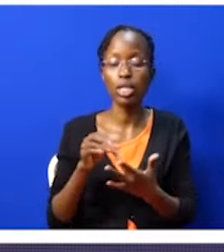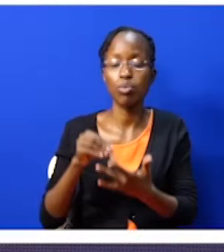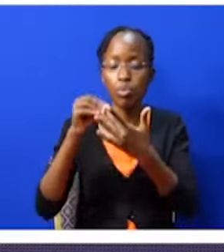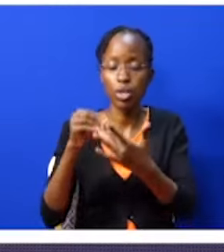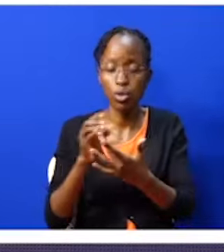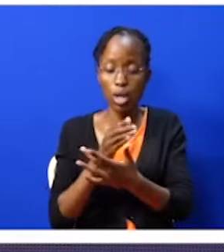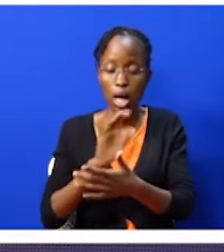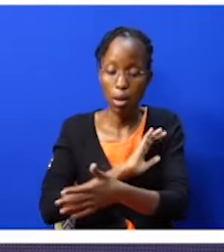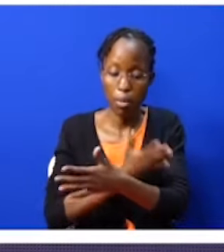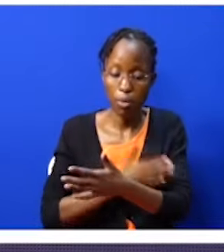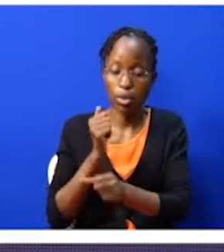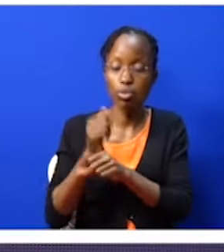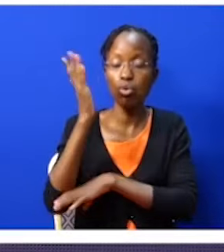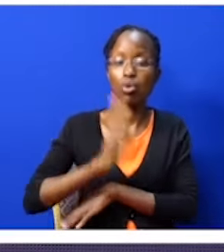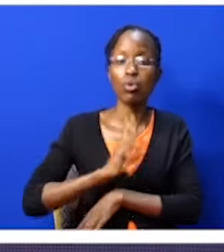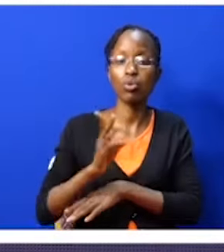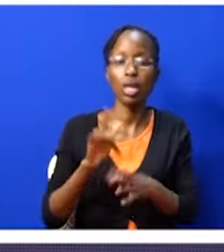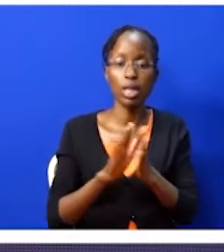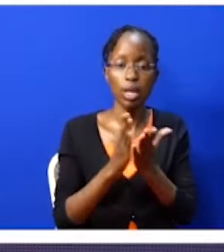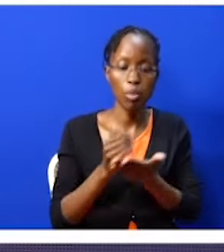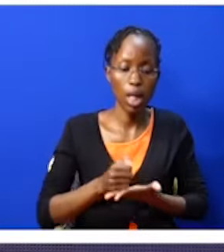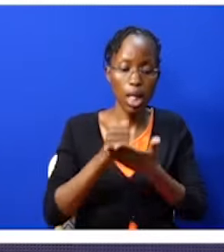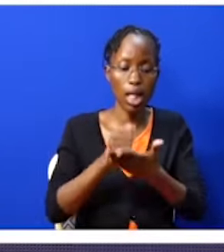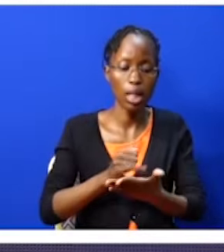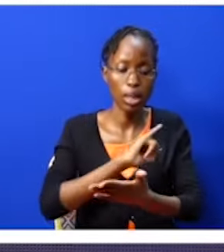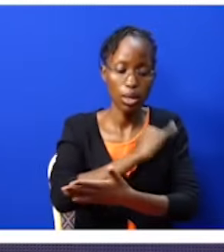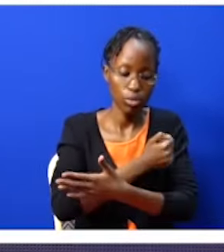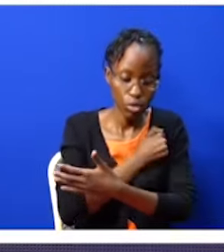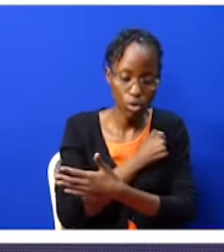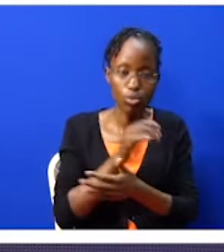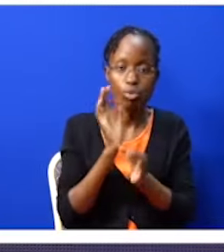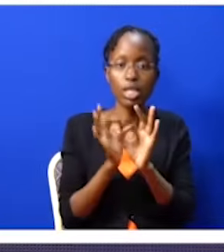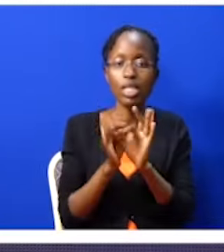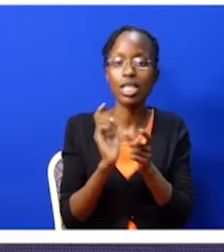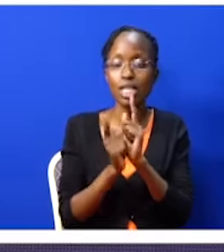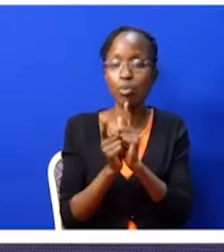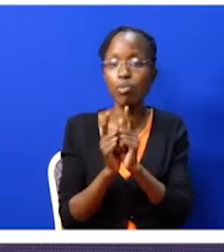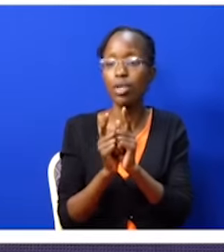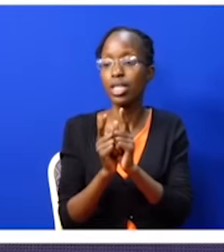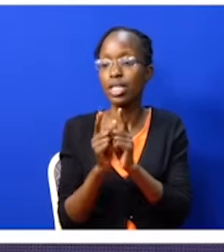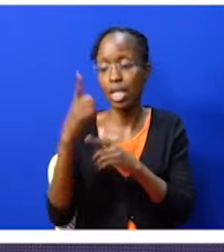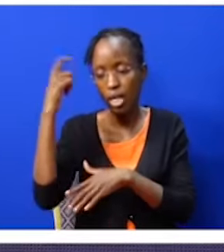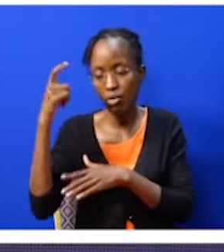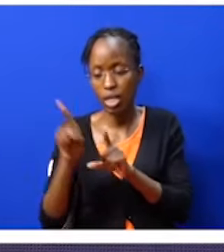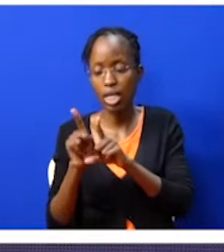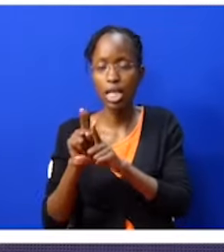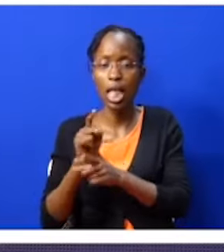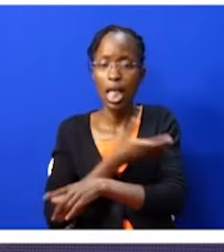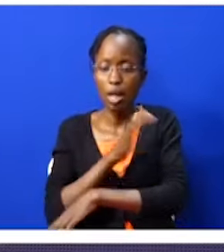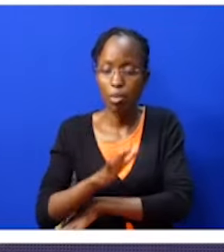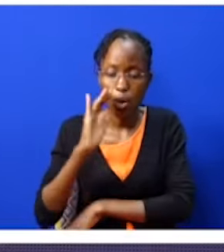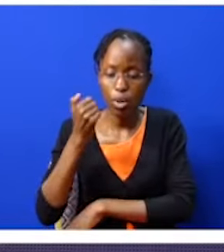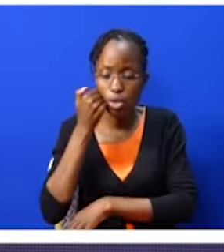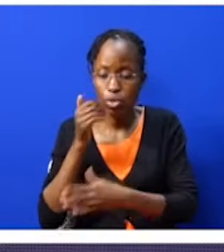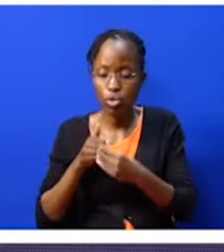will. In the Bible, he empowered Joseph to interpret dreams. He empowered Joshua and Gideon to lead,